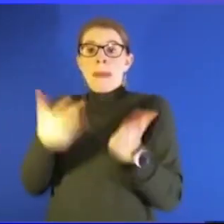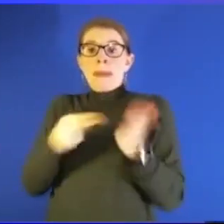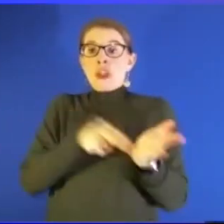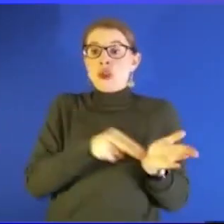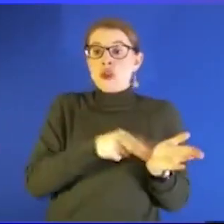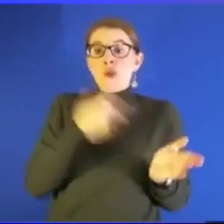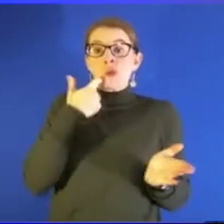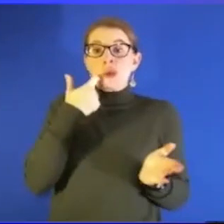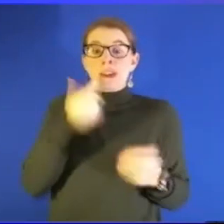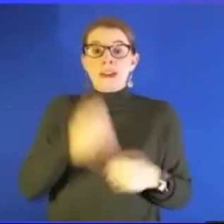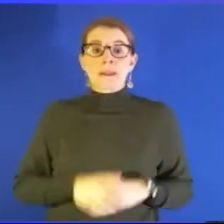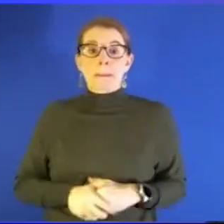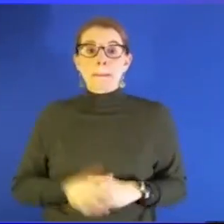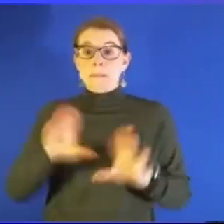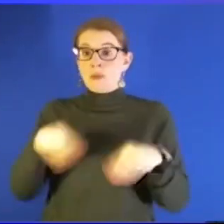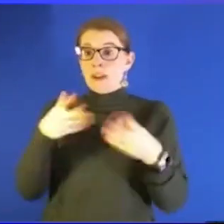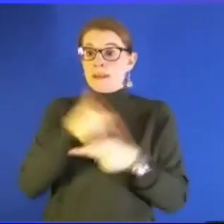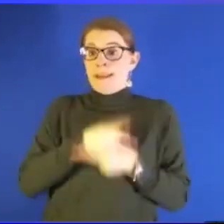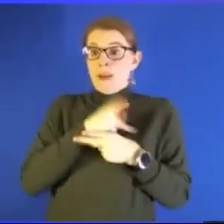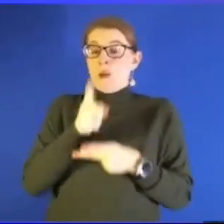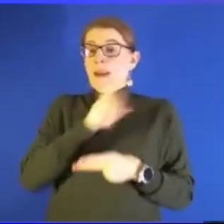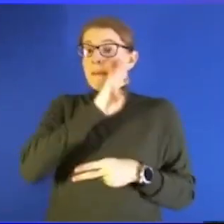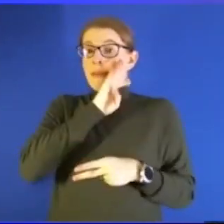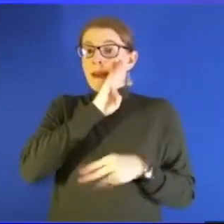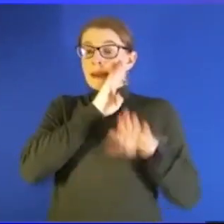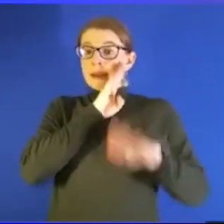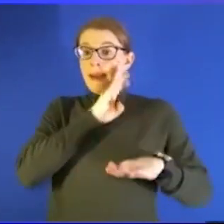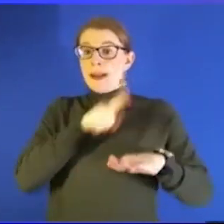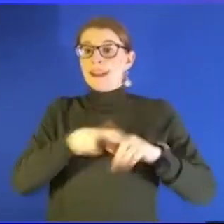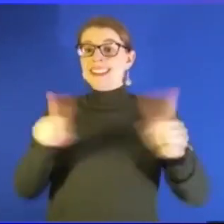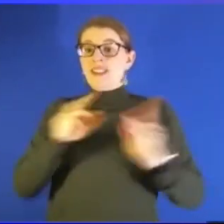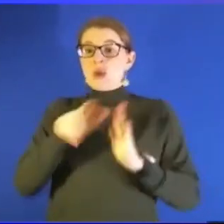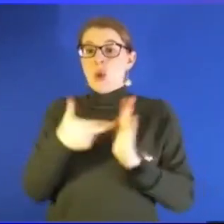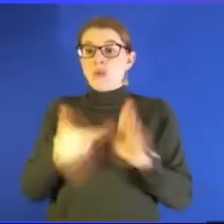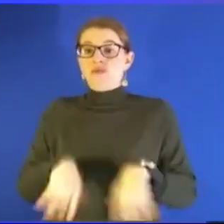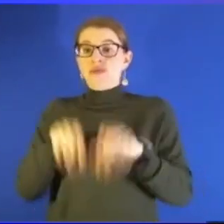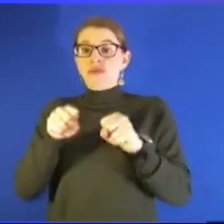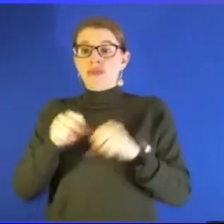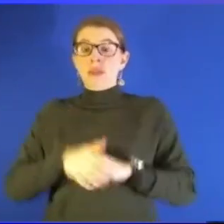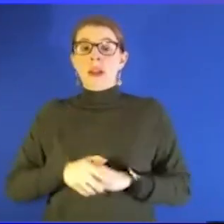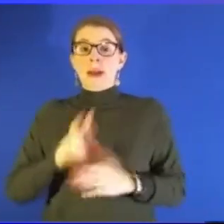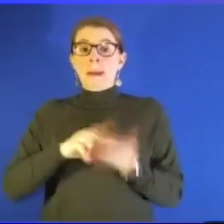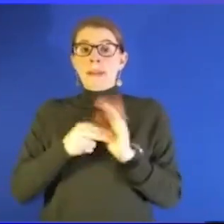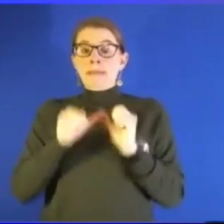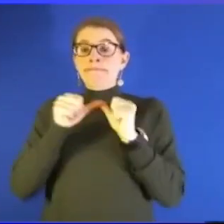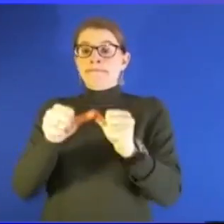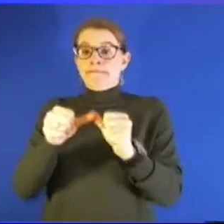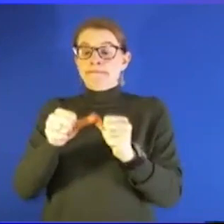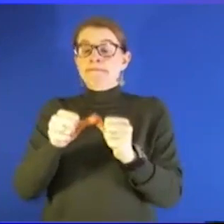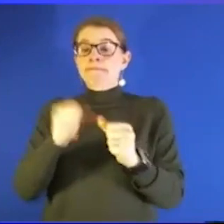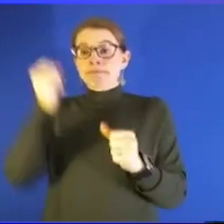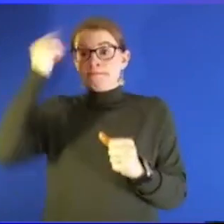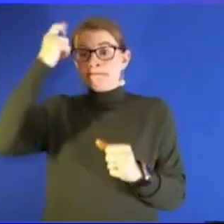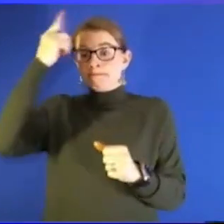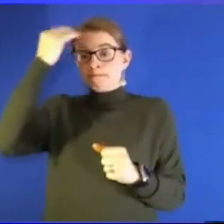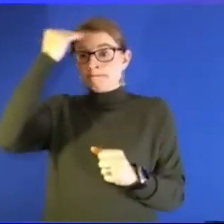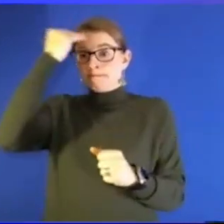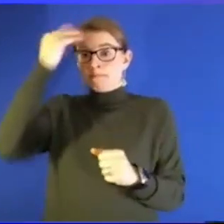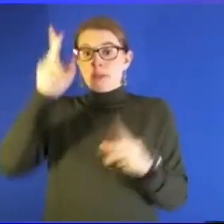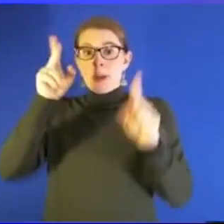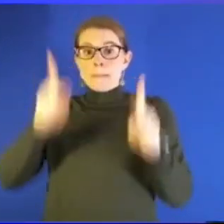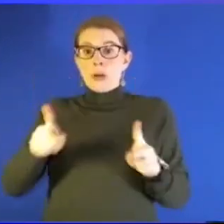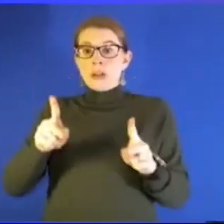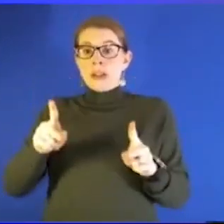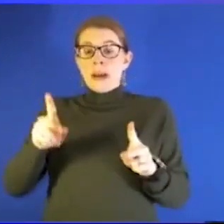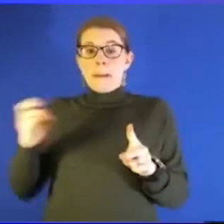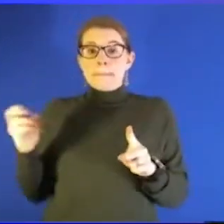was providing care at the bedside, is now in a different role, but has maintained those competencies, so that person is coming back into care